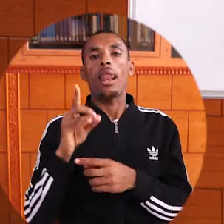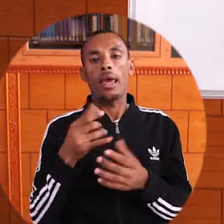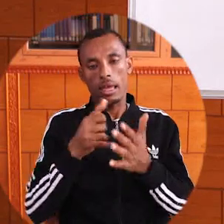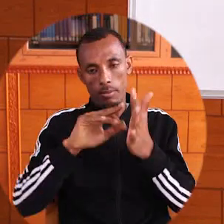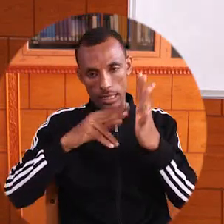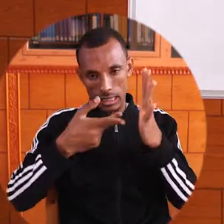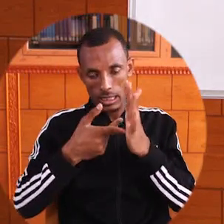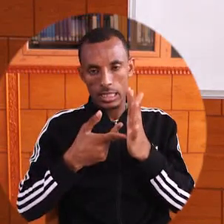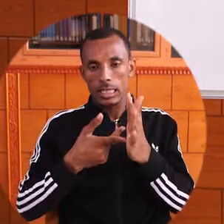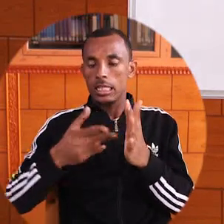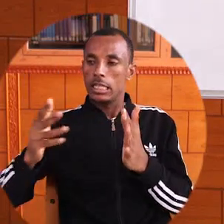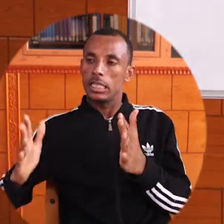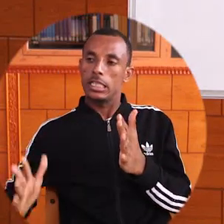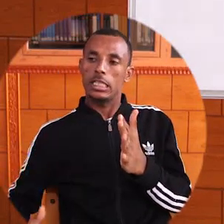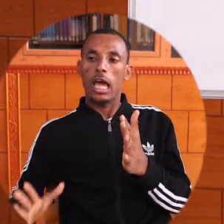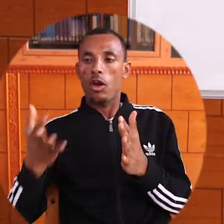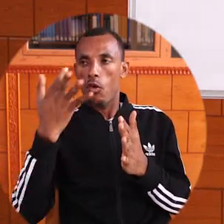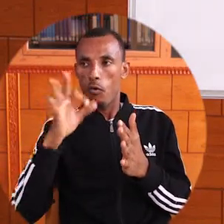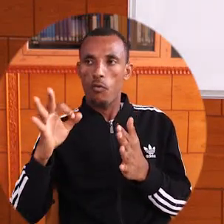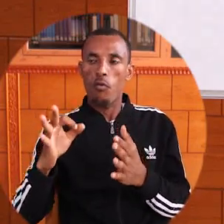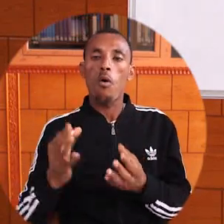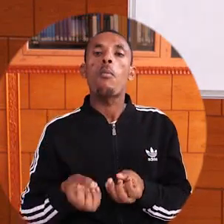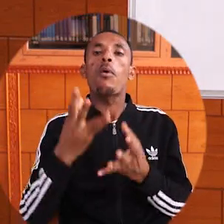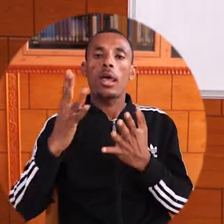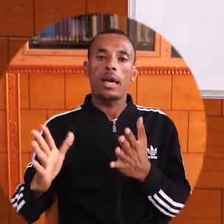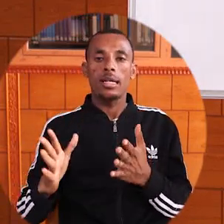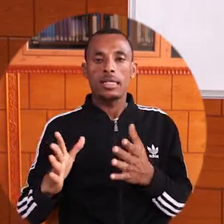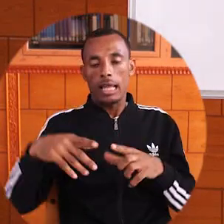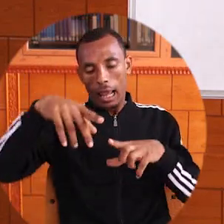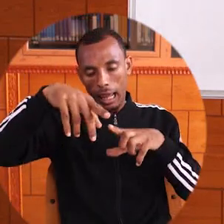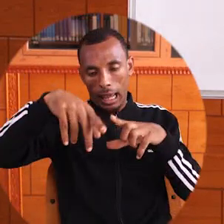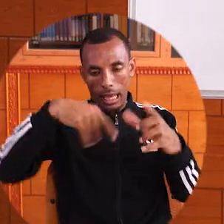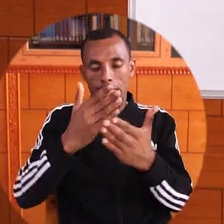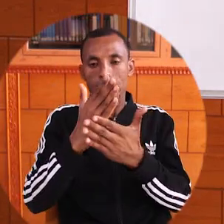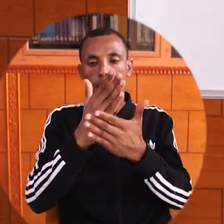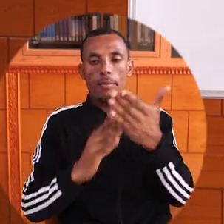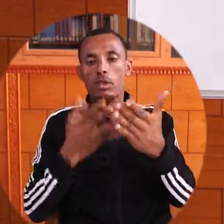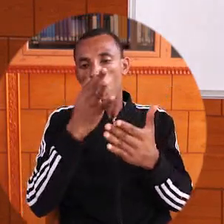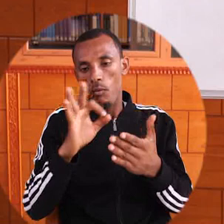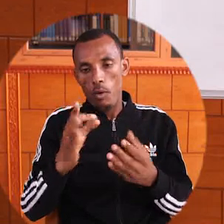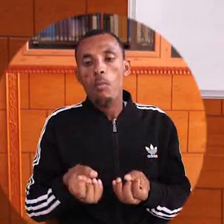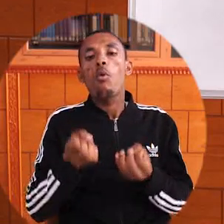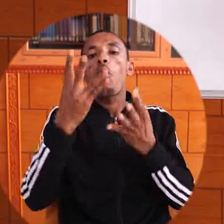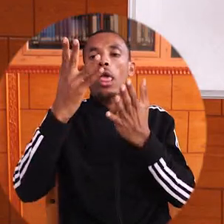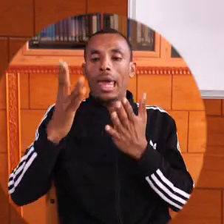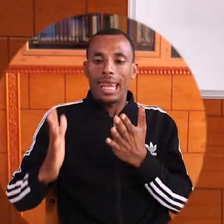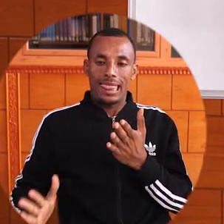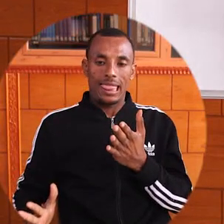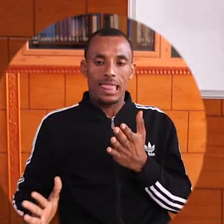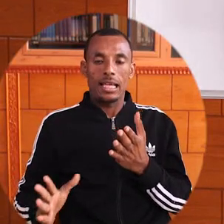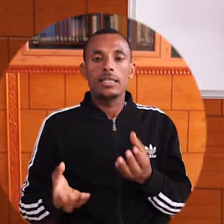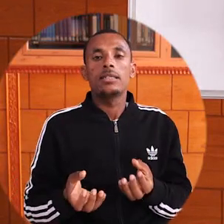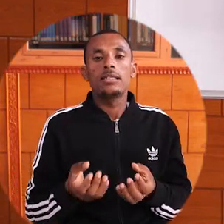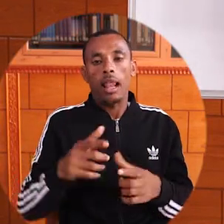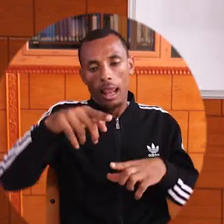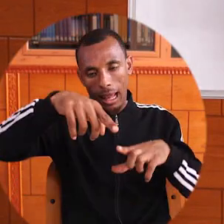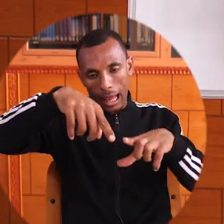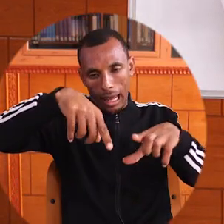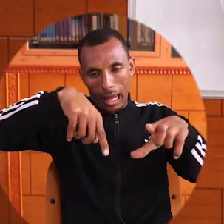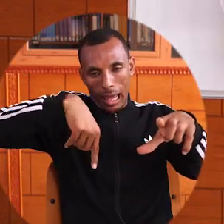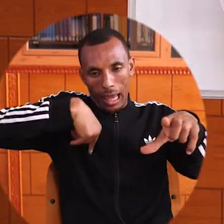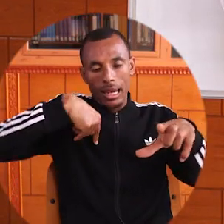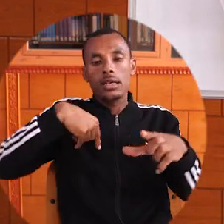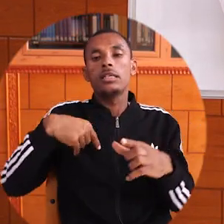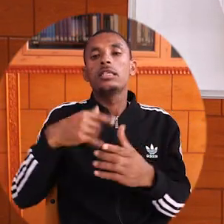mean side of a polygon? The line segment forming of a polygon, the line segment which form